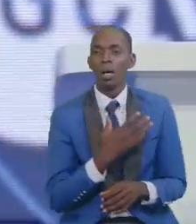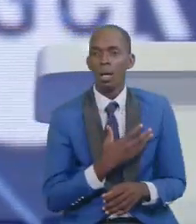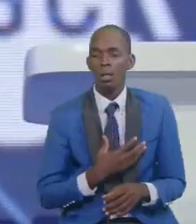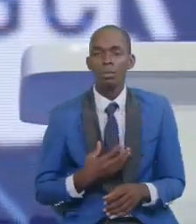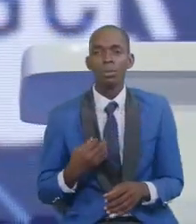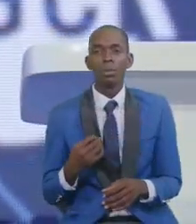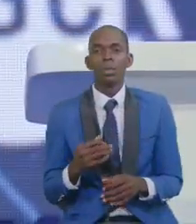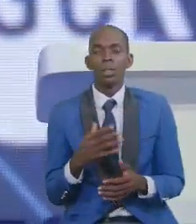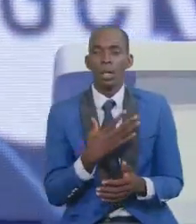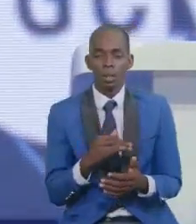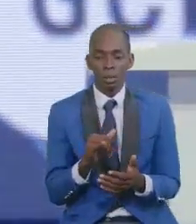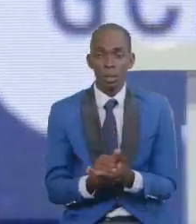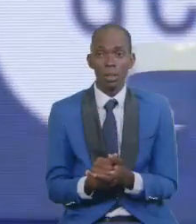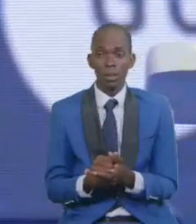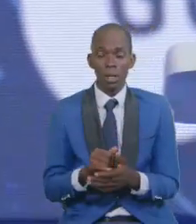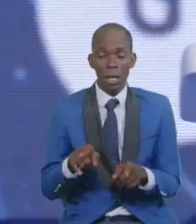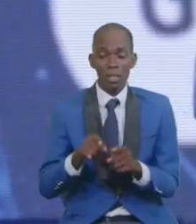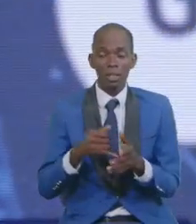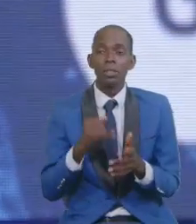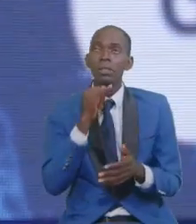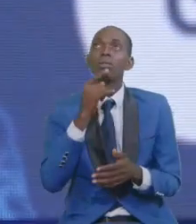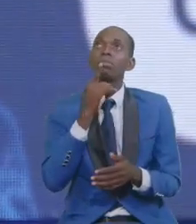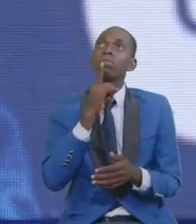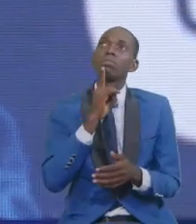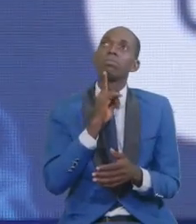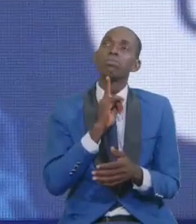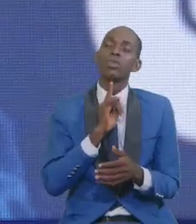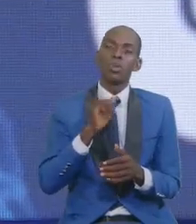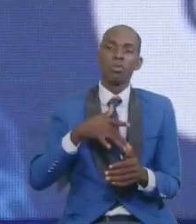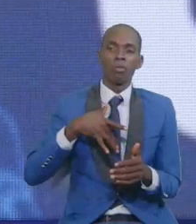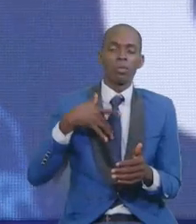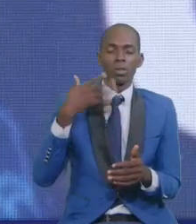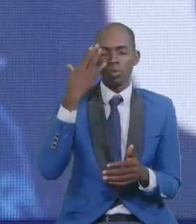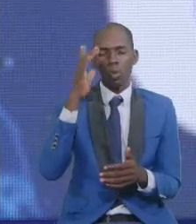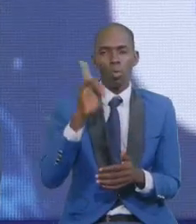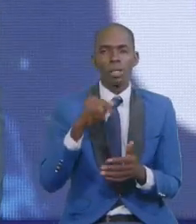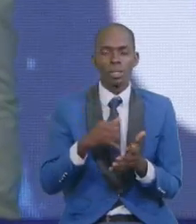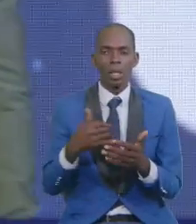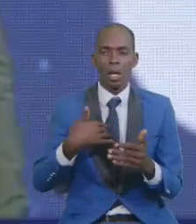is moving there, you know the place where it has got into.